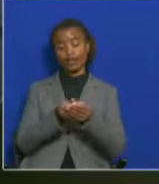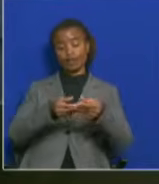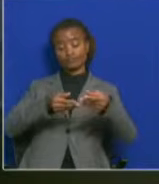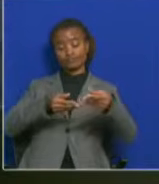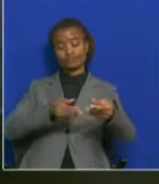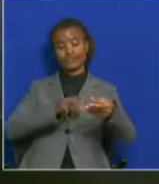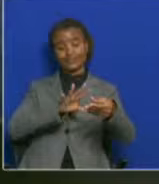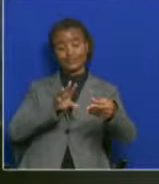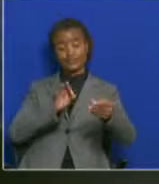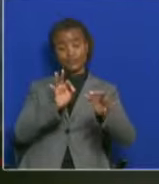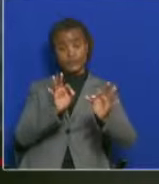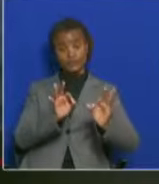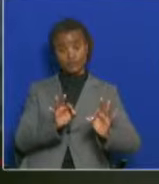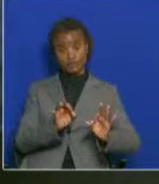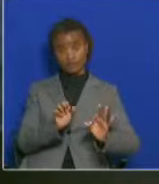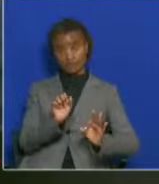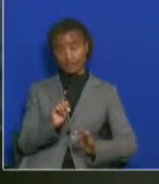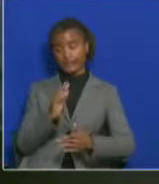Thank you.